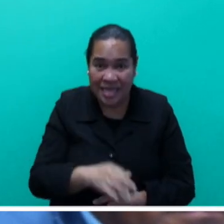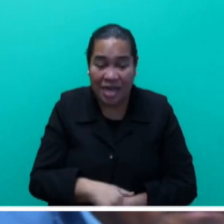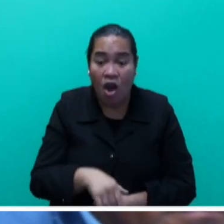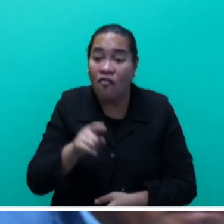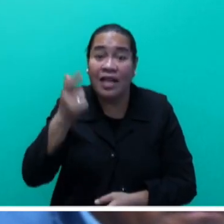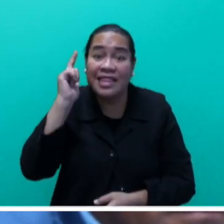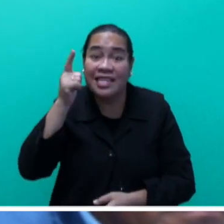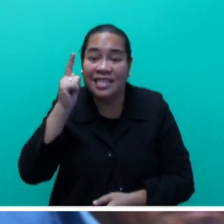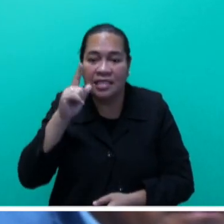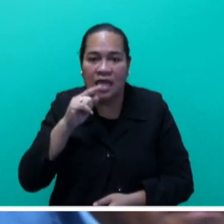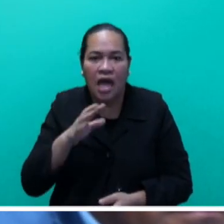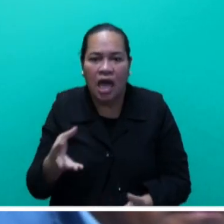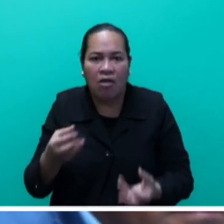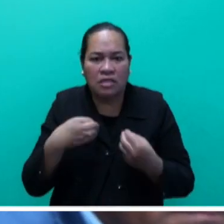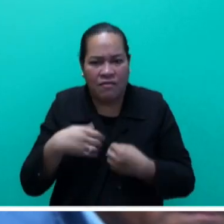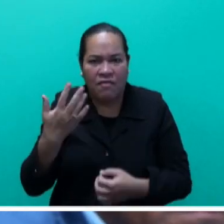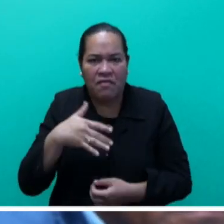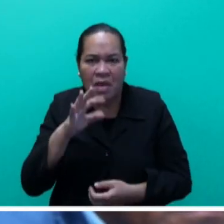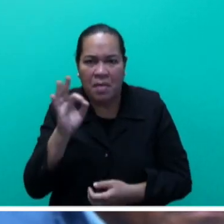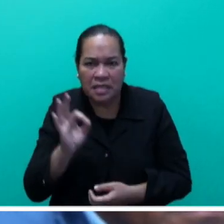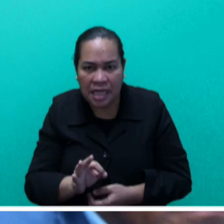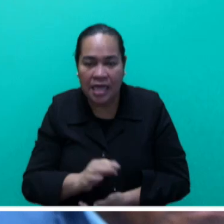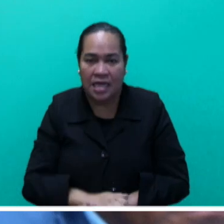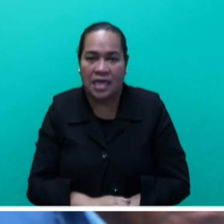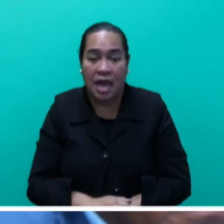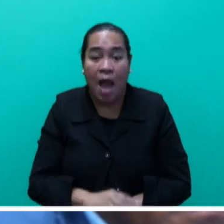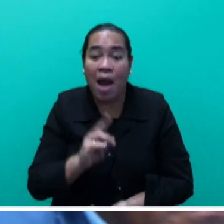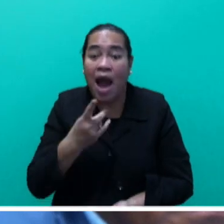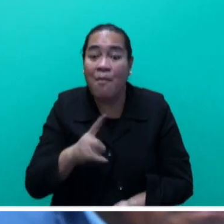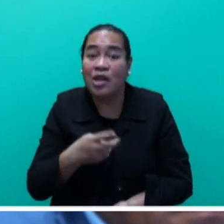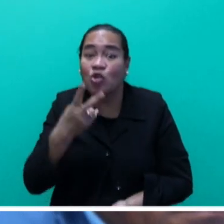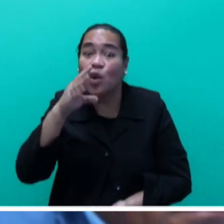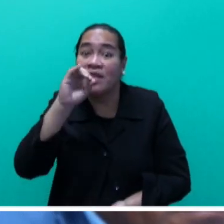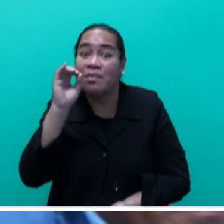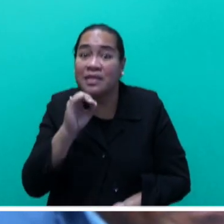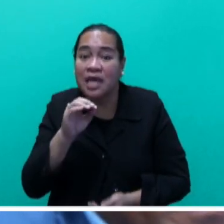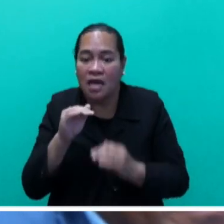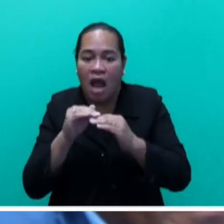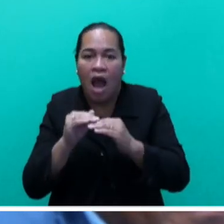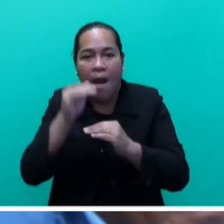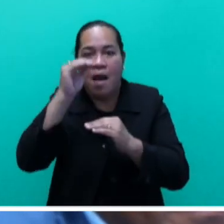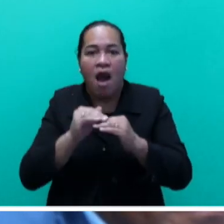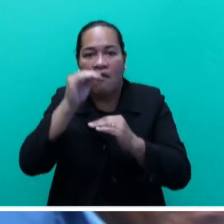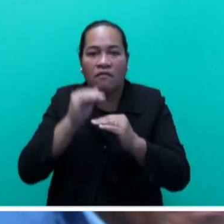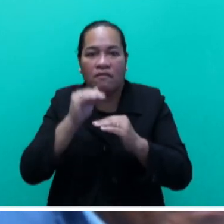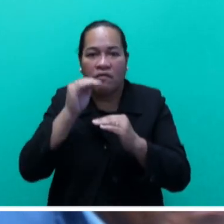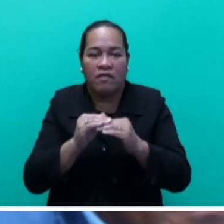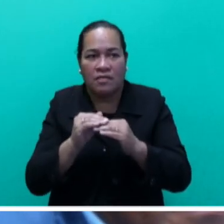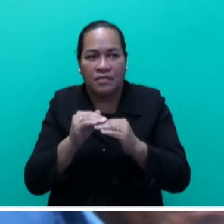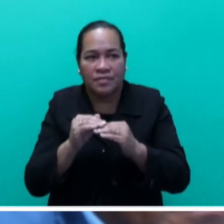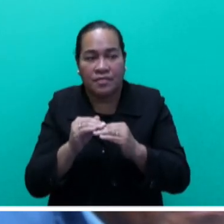teachers received below 15%, and the 20% who received above 8,